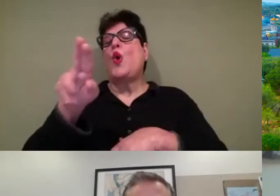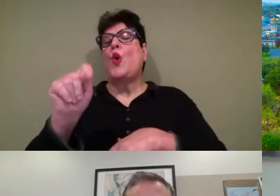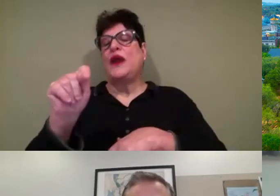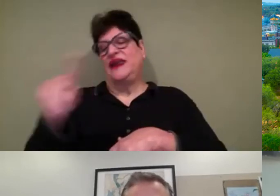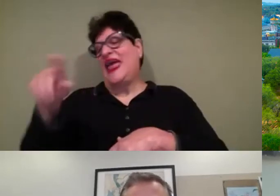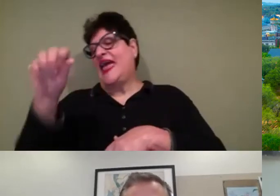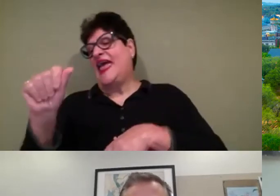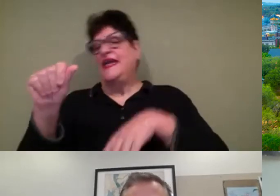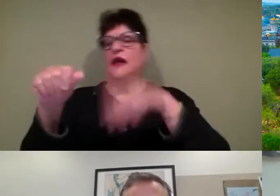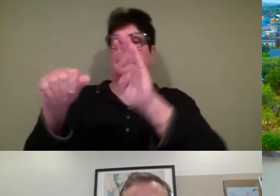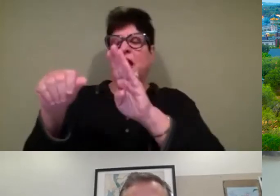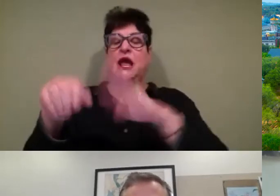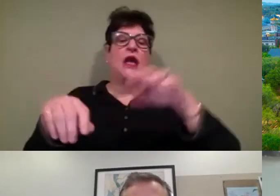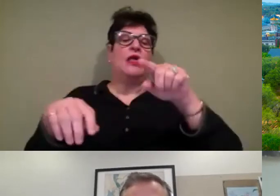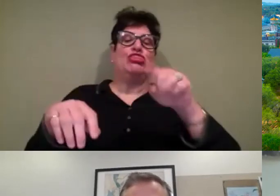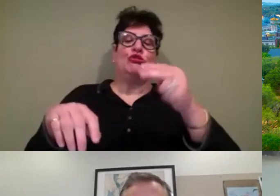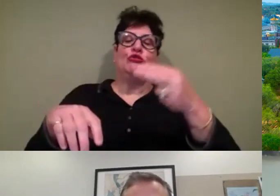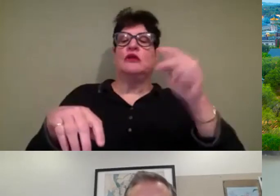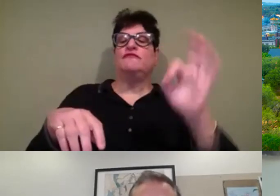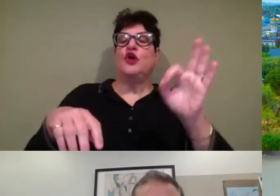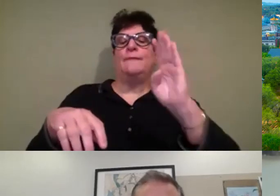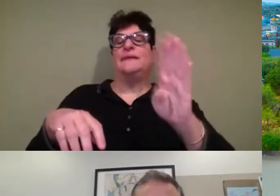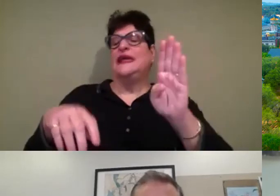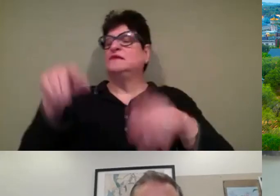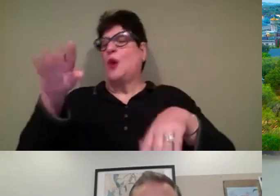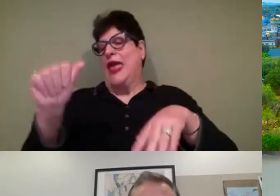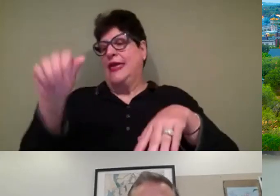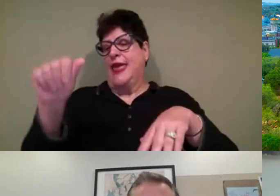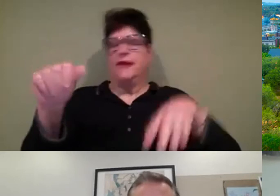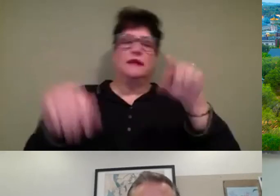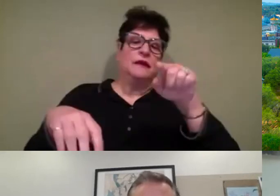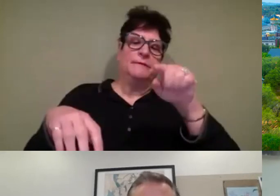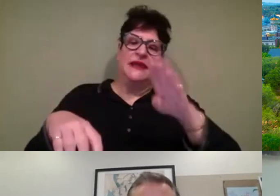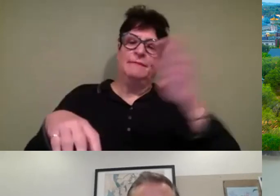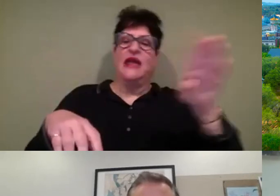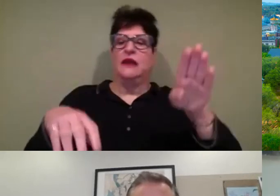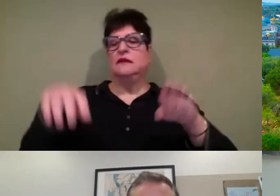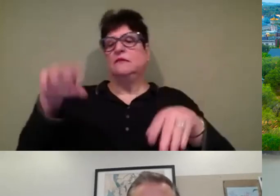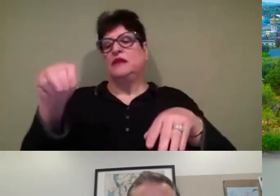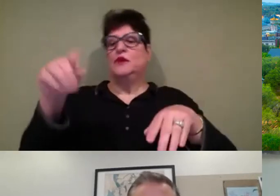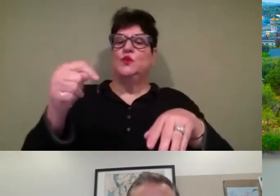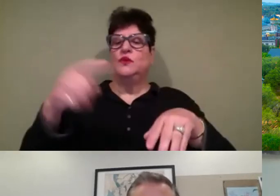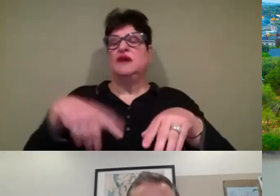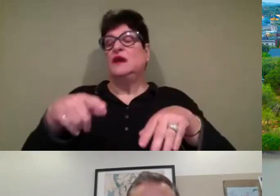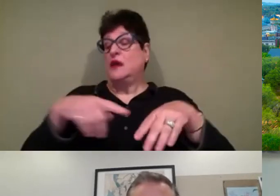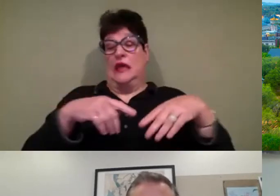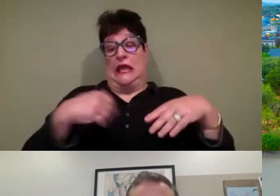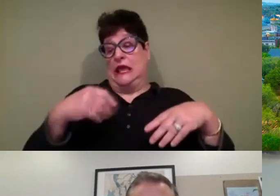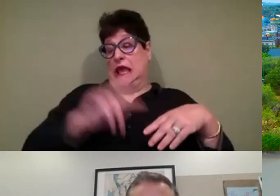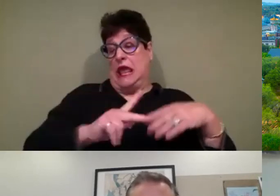will be the B cohort. The younger grades will actually, like the K through 3, will actually be